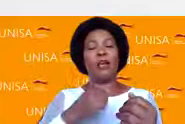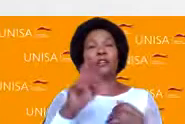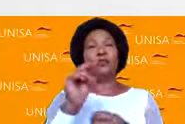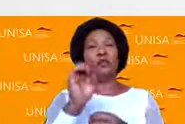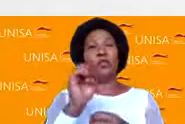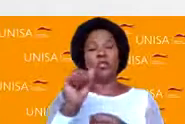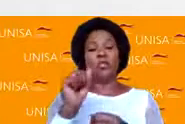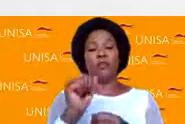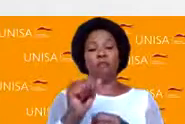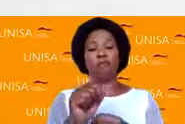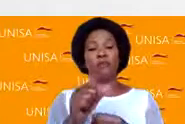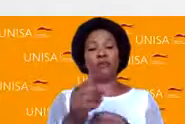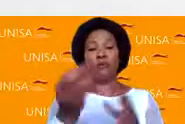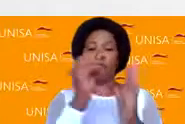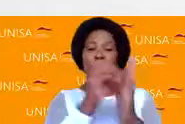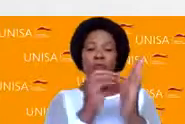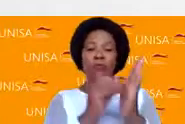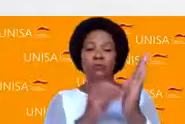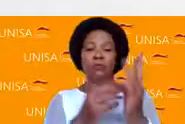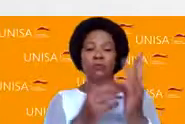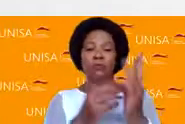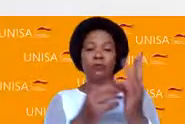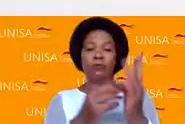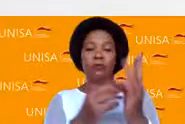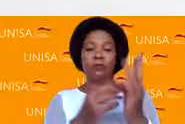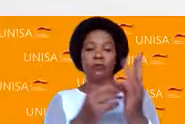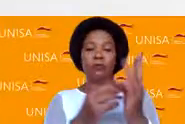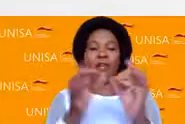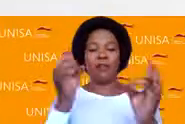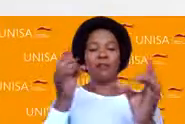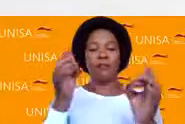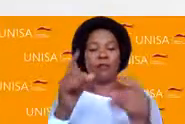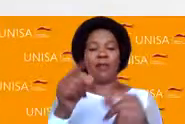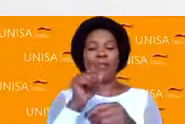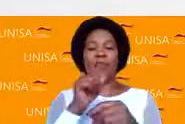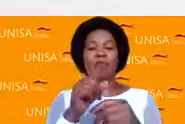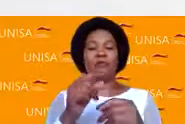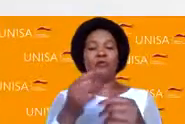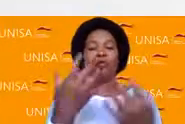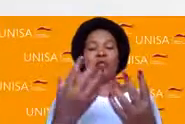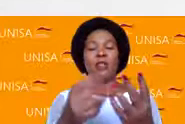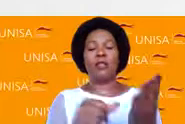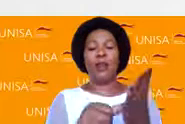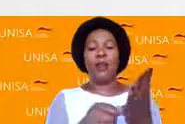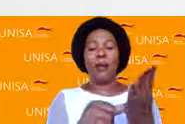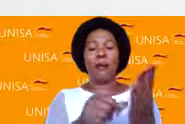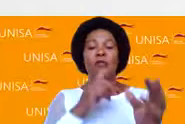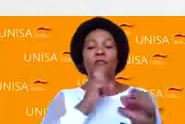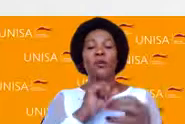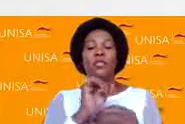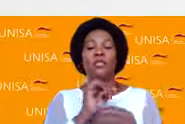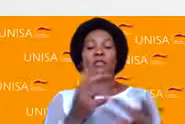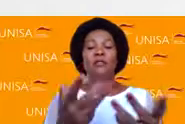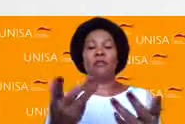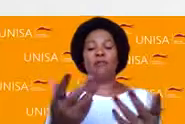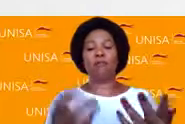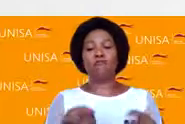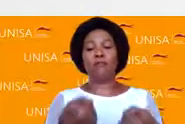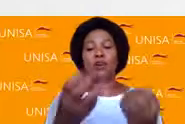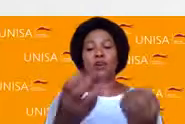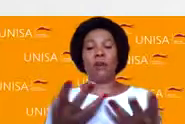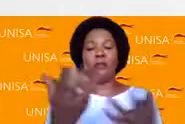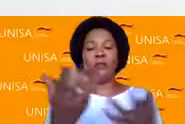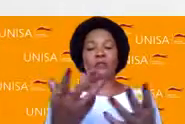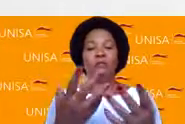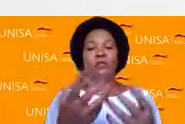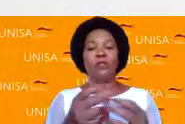and update your new contact information. That will also be the number that they use when they perhaps provide additional data